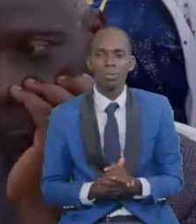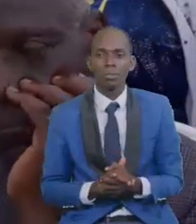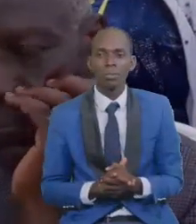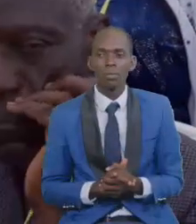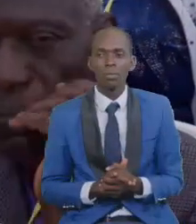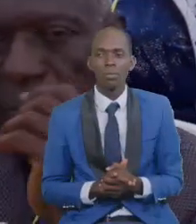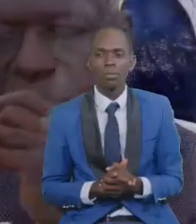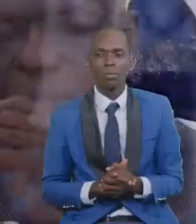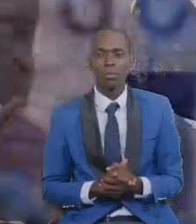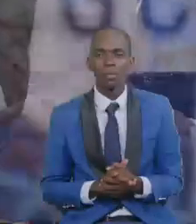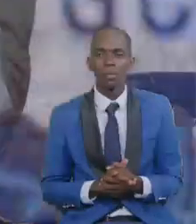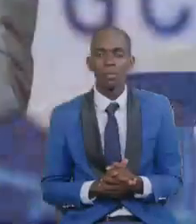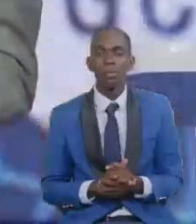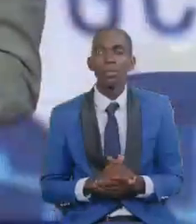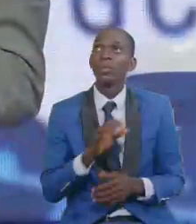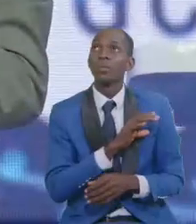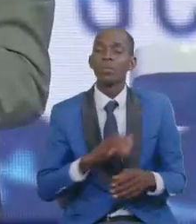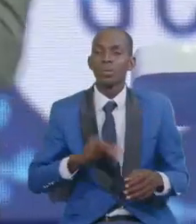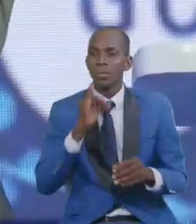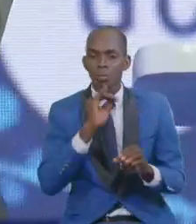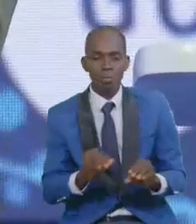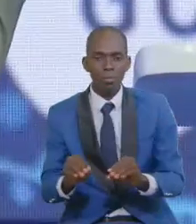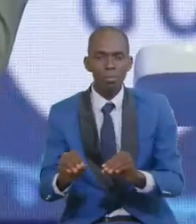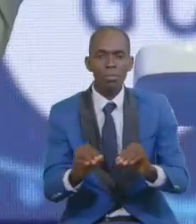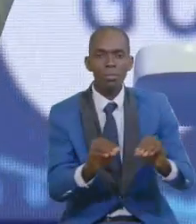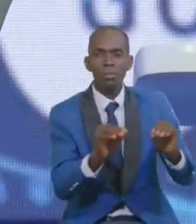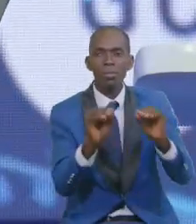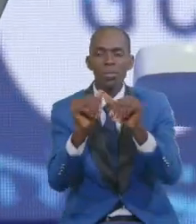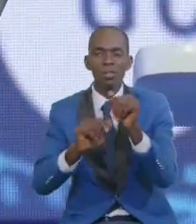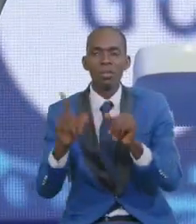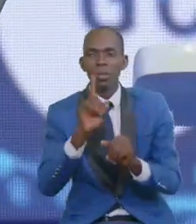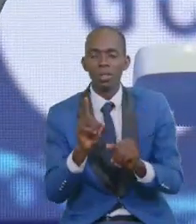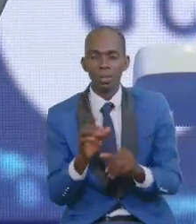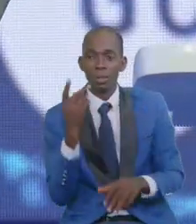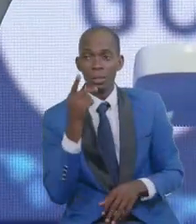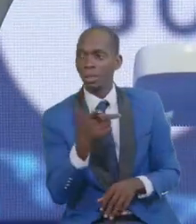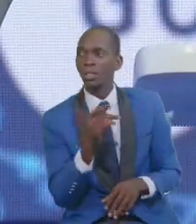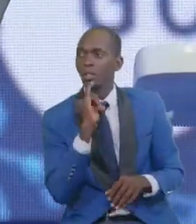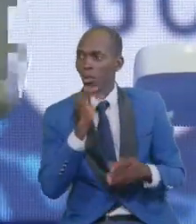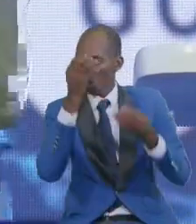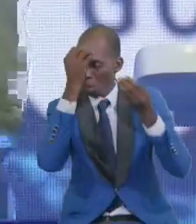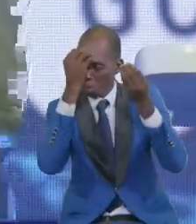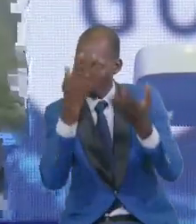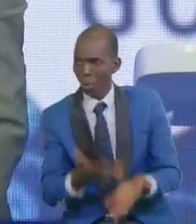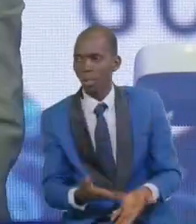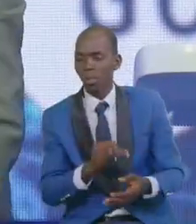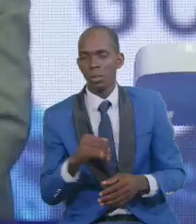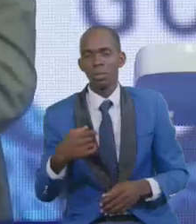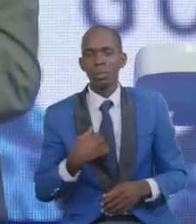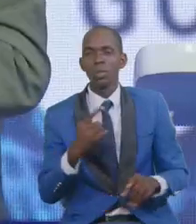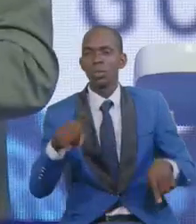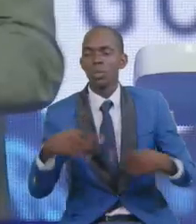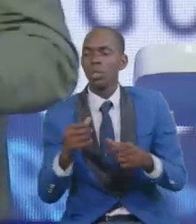He's going everywhere. He's doing what I told him to do. His concentration,